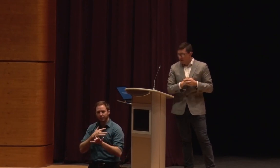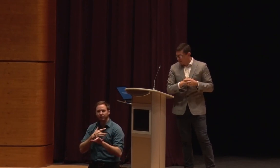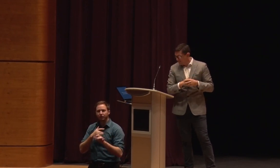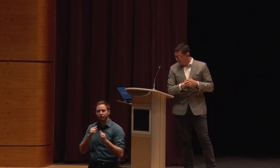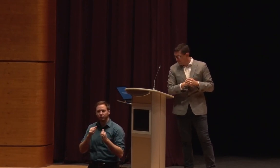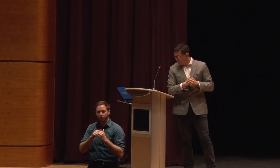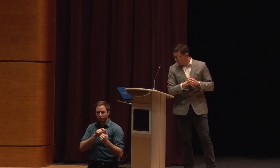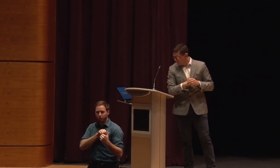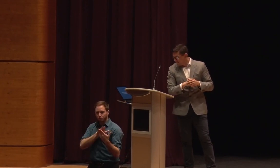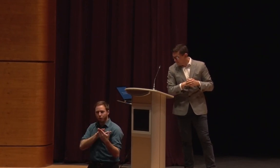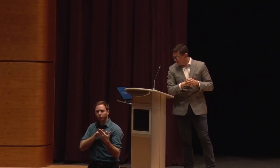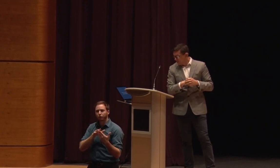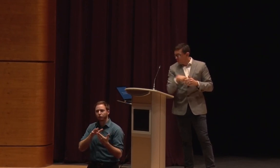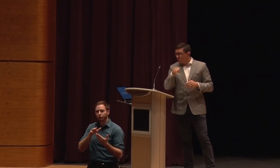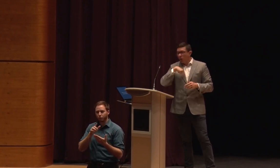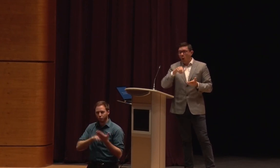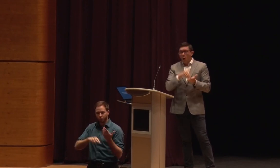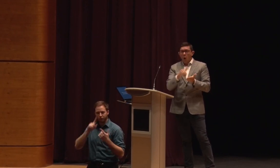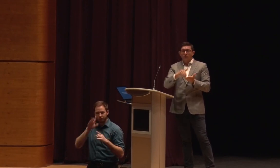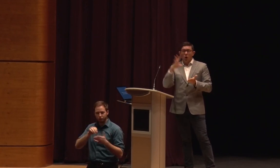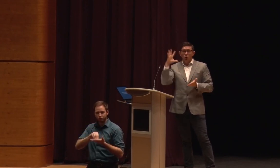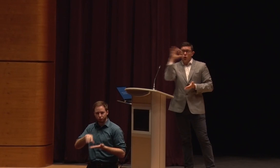the approach for accessibility of your students.